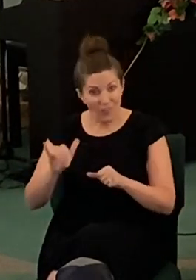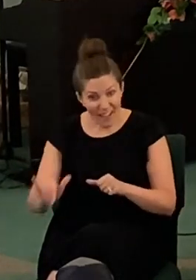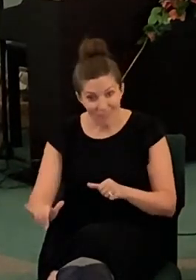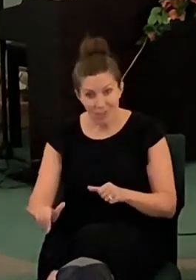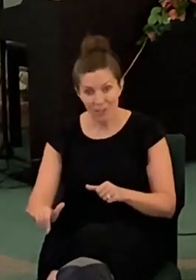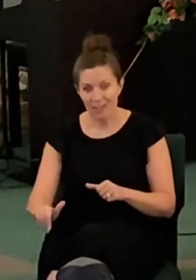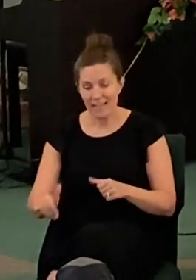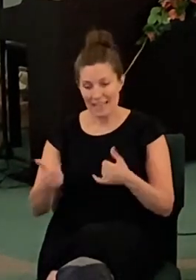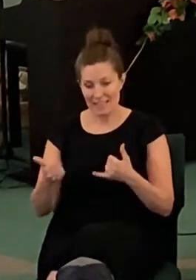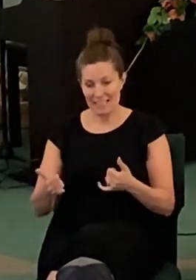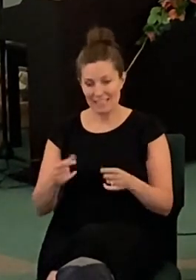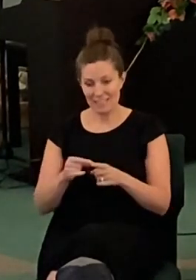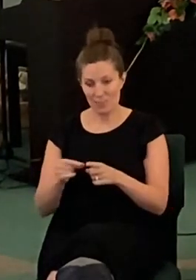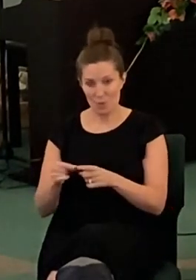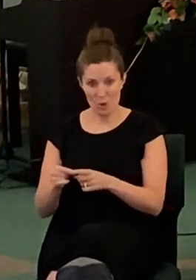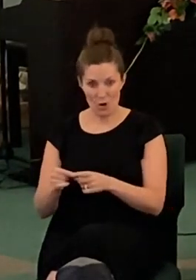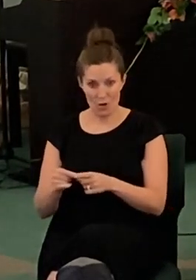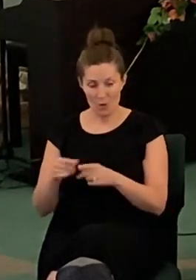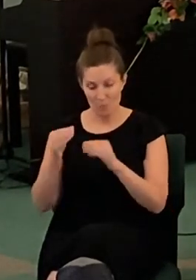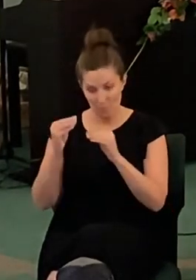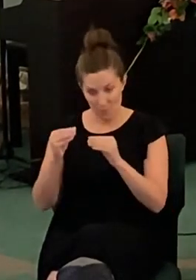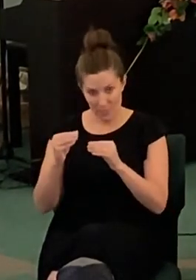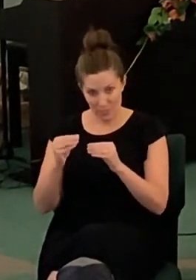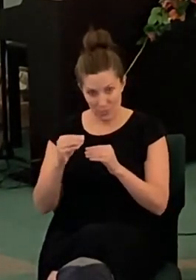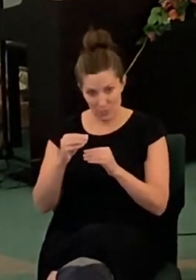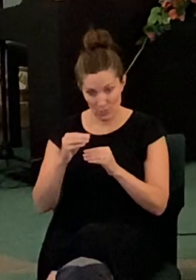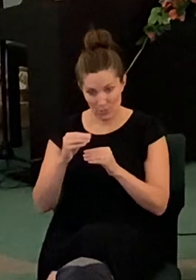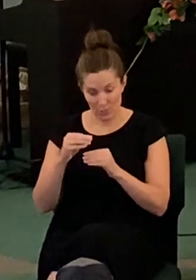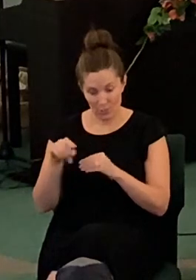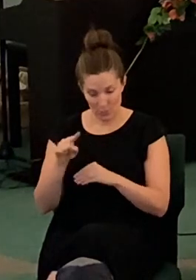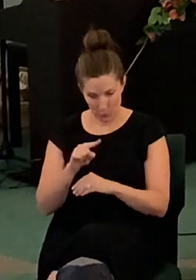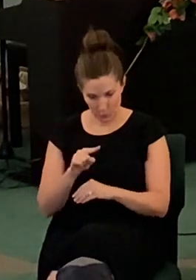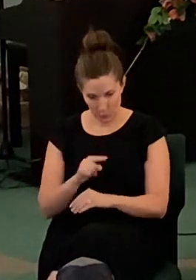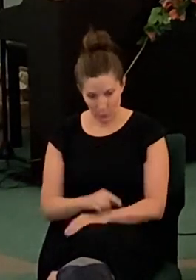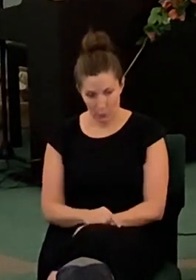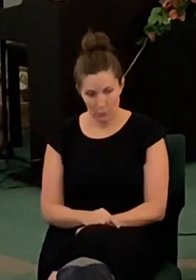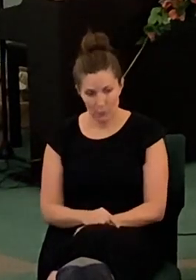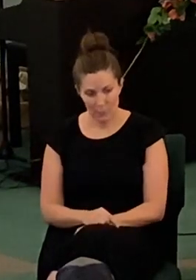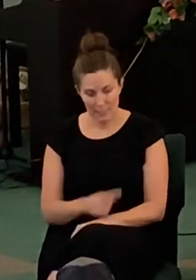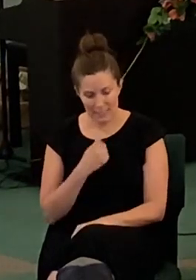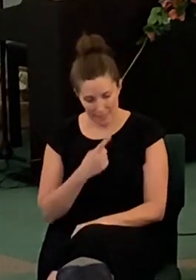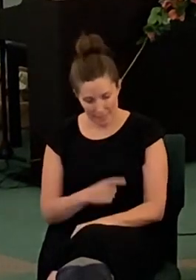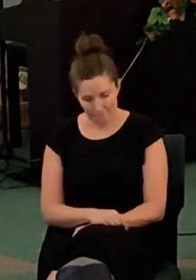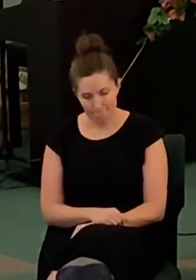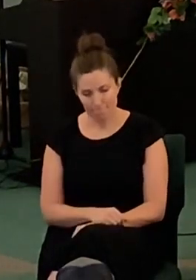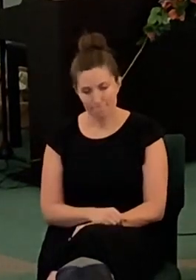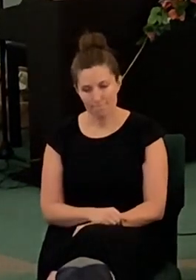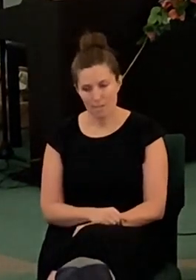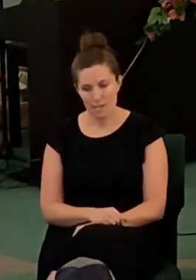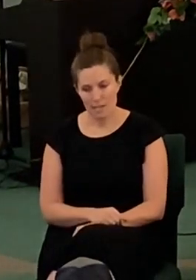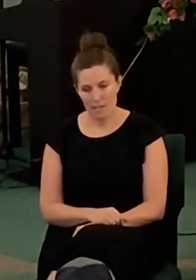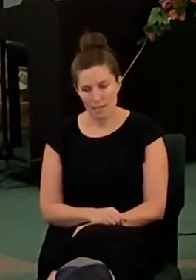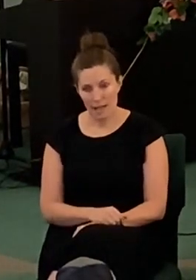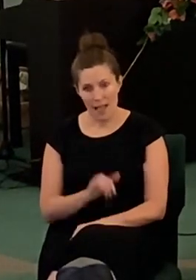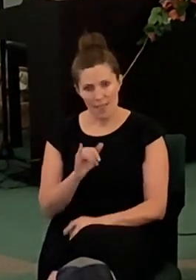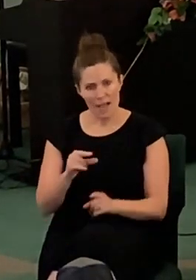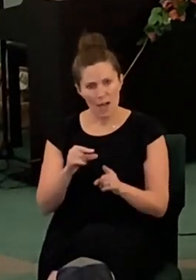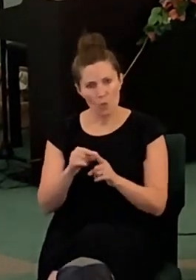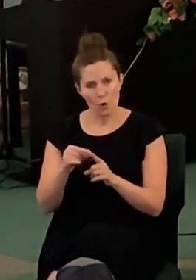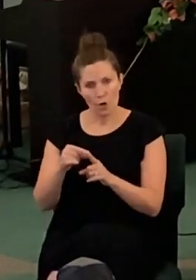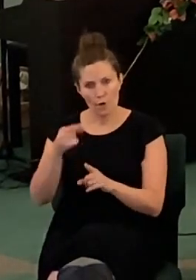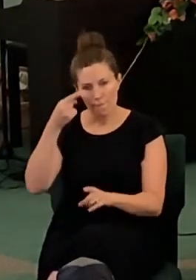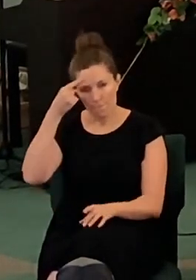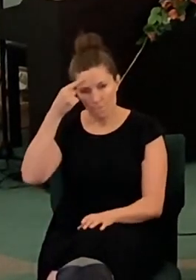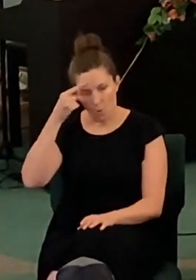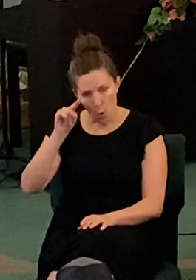this is the word which was preached to you," he says. That word "for" at